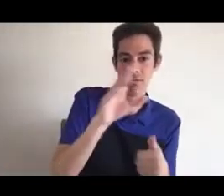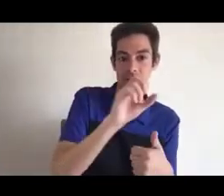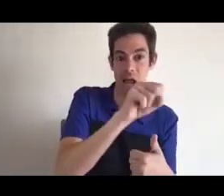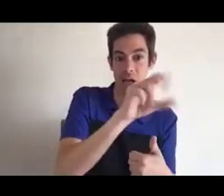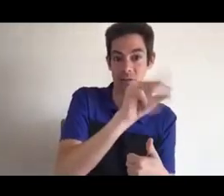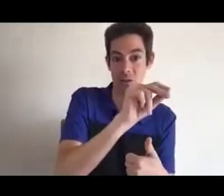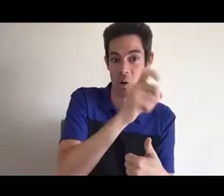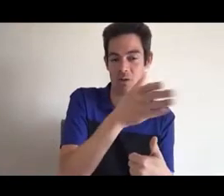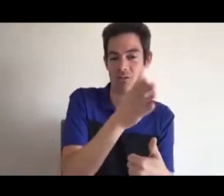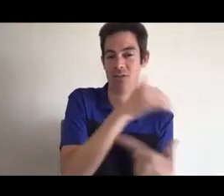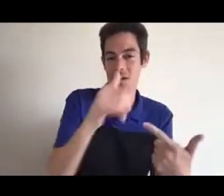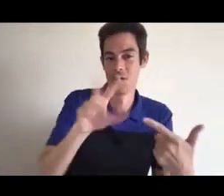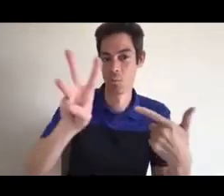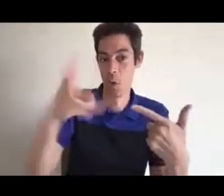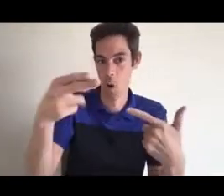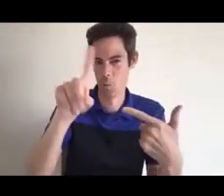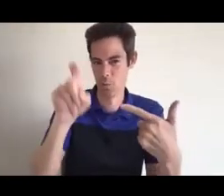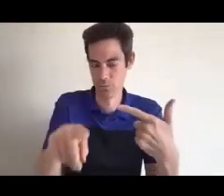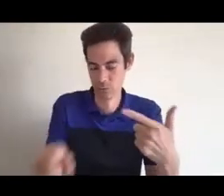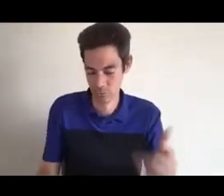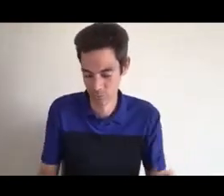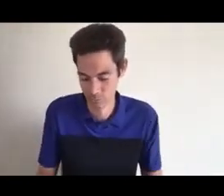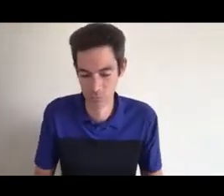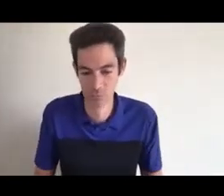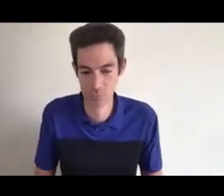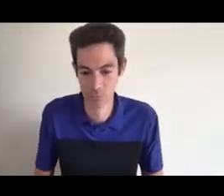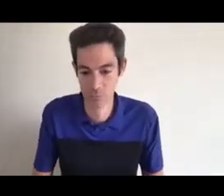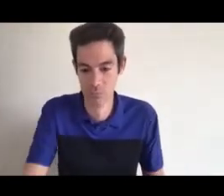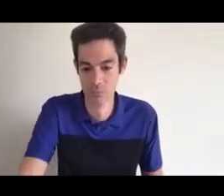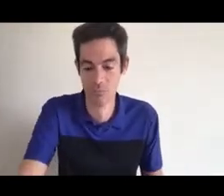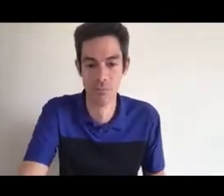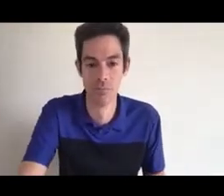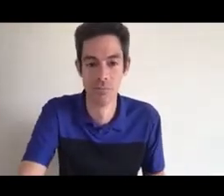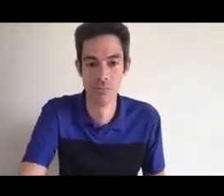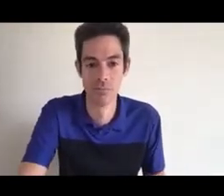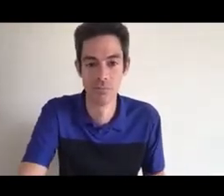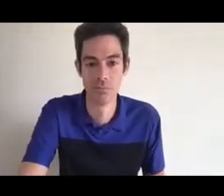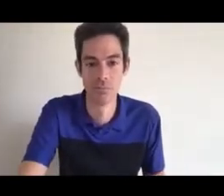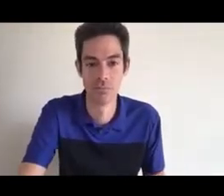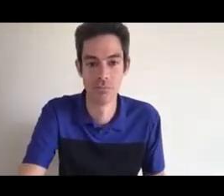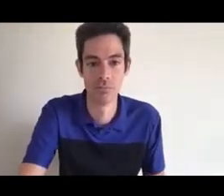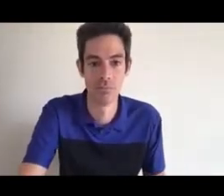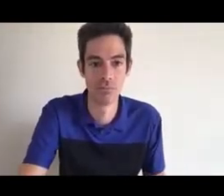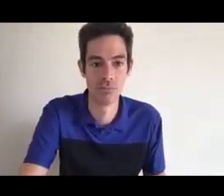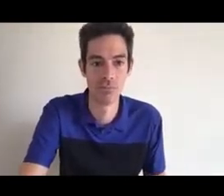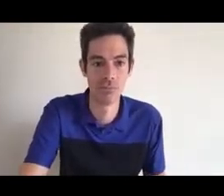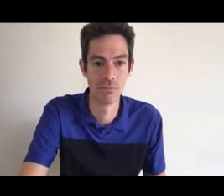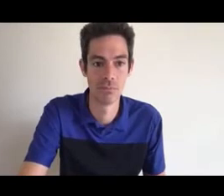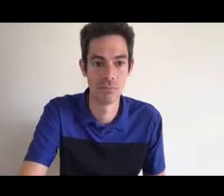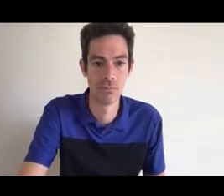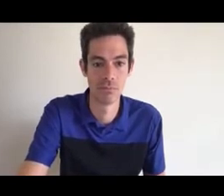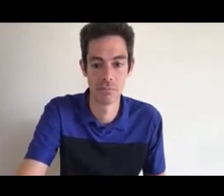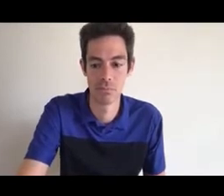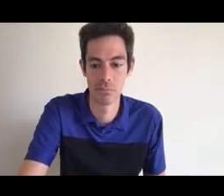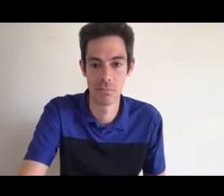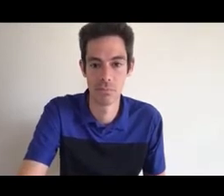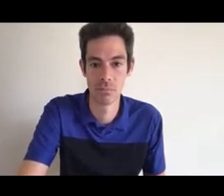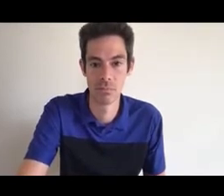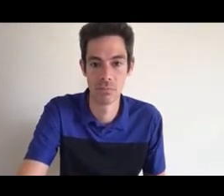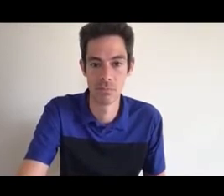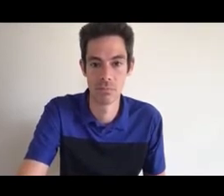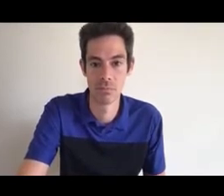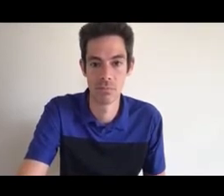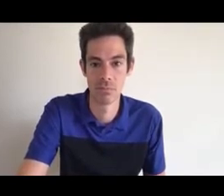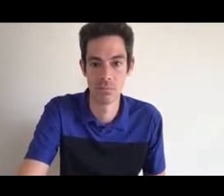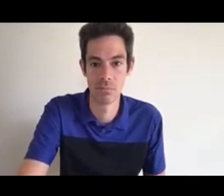question. Now going back to yes or no, well, with yes or no questions we've discussed, now we'll go back to the WH questions